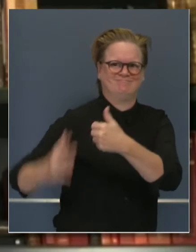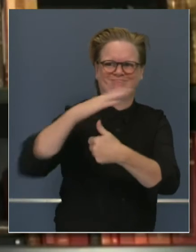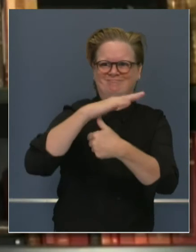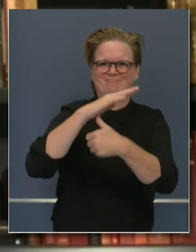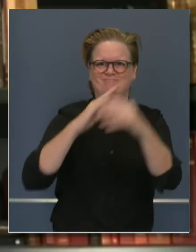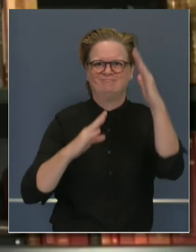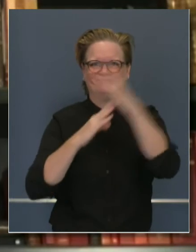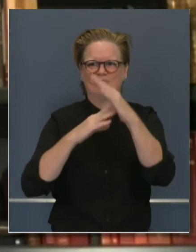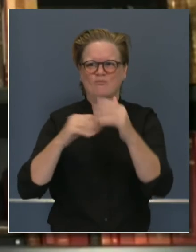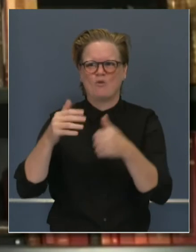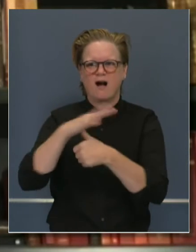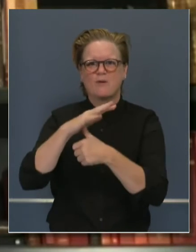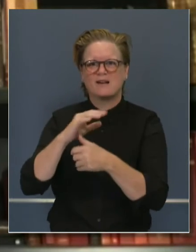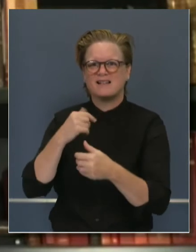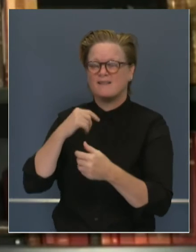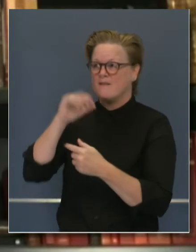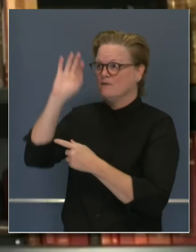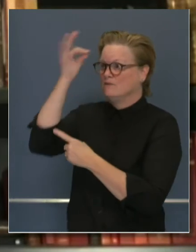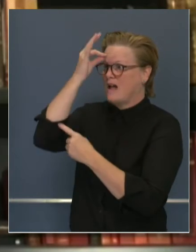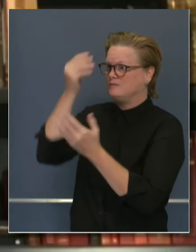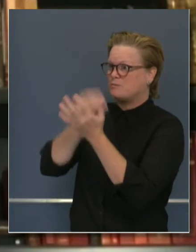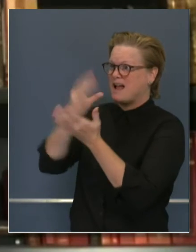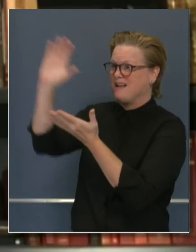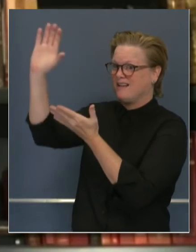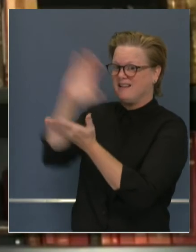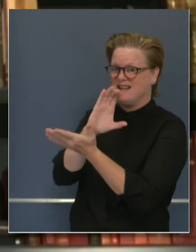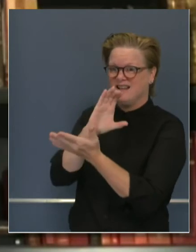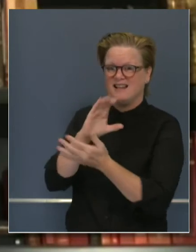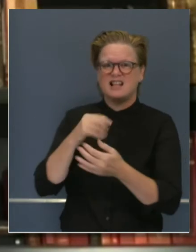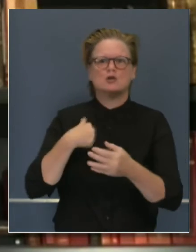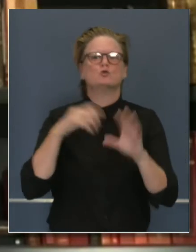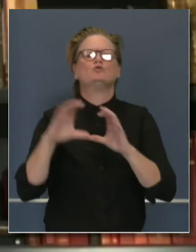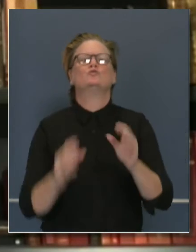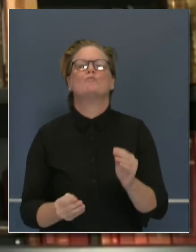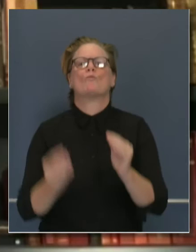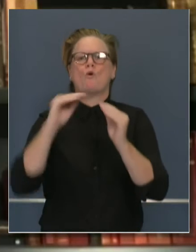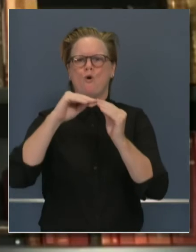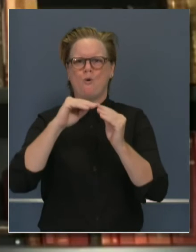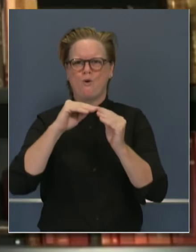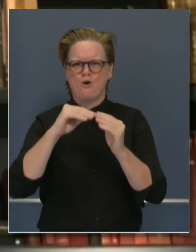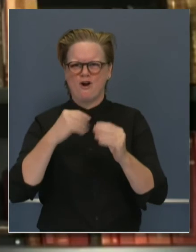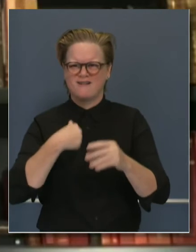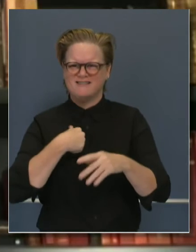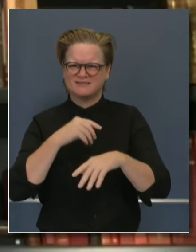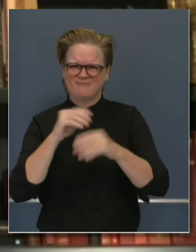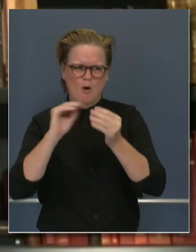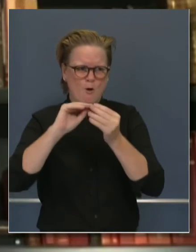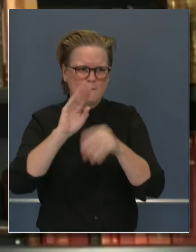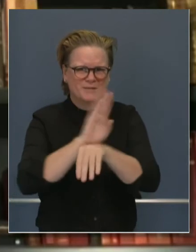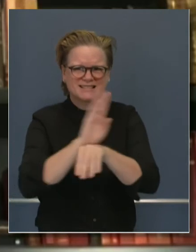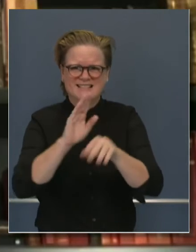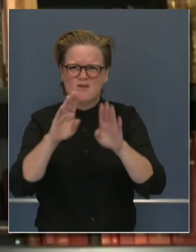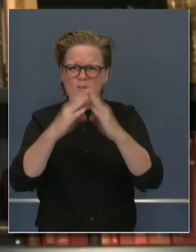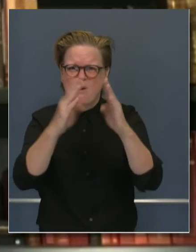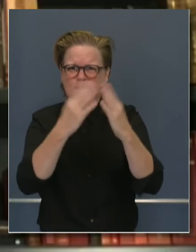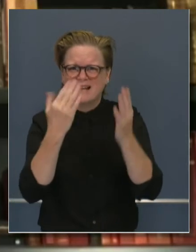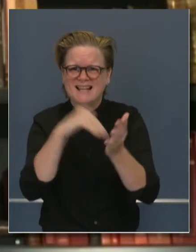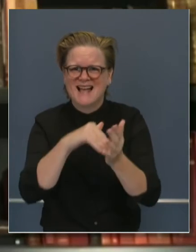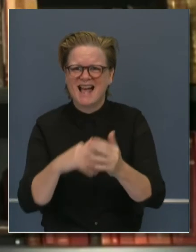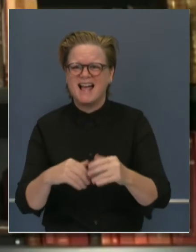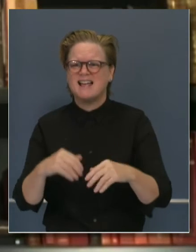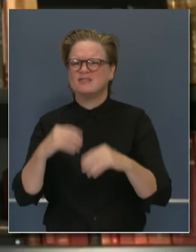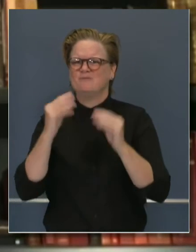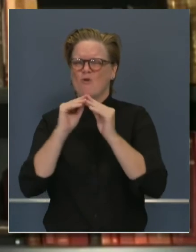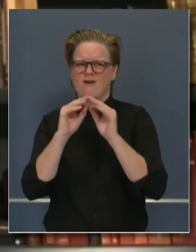we can to do more for our small businesses in this state. That is a top priority with the budget team, will be a top